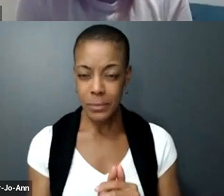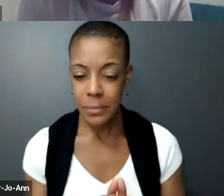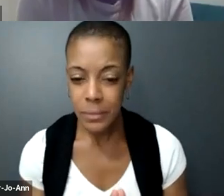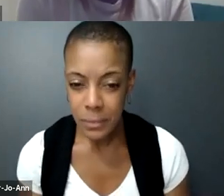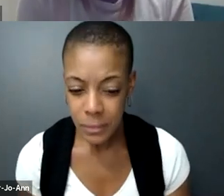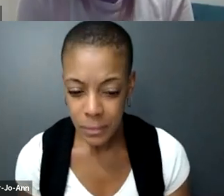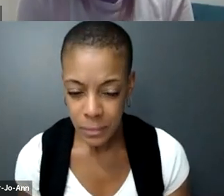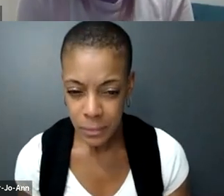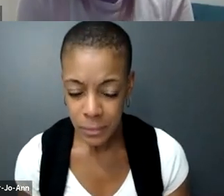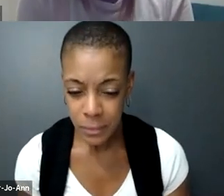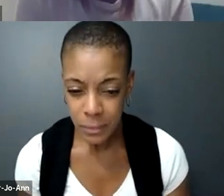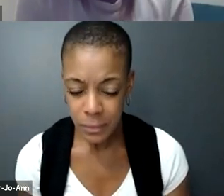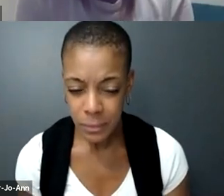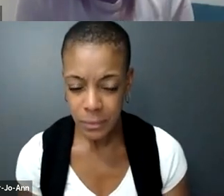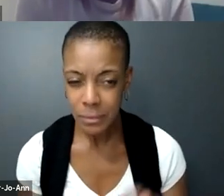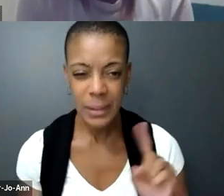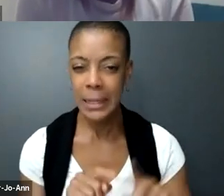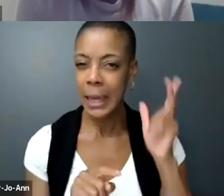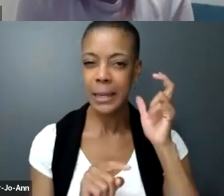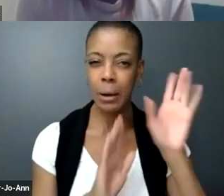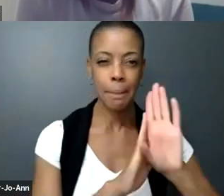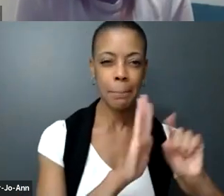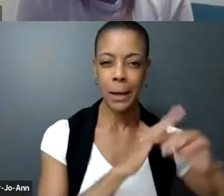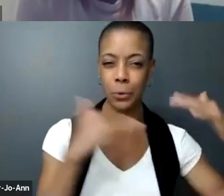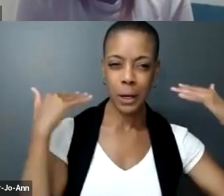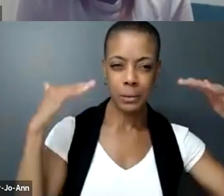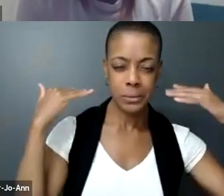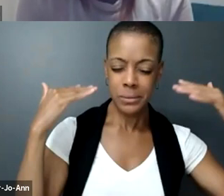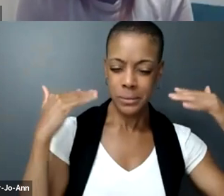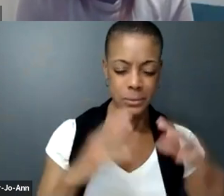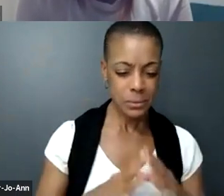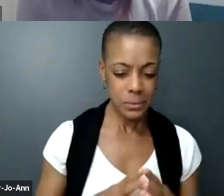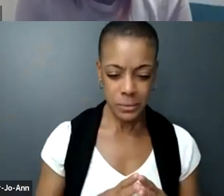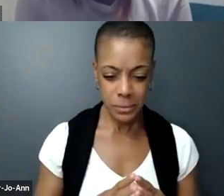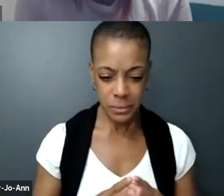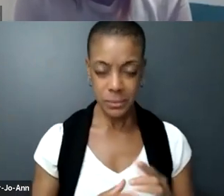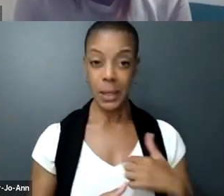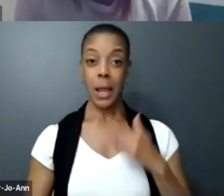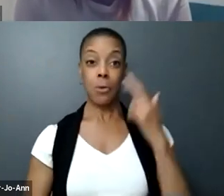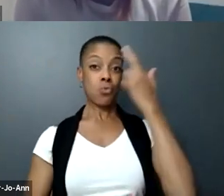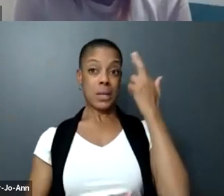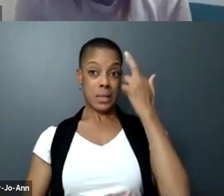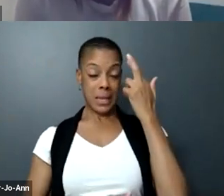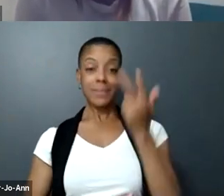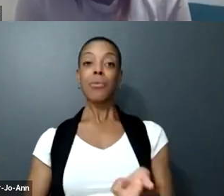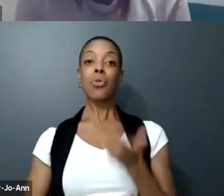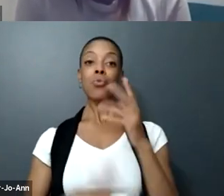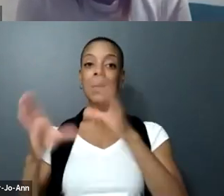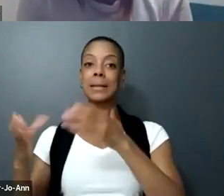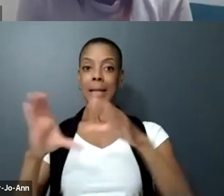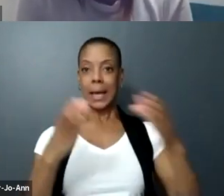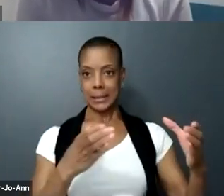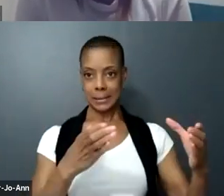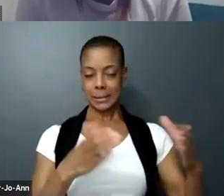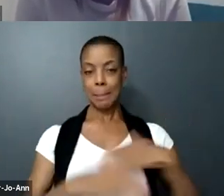school. And I just realized, like, I had three classes I was speaking to, and